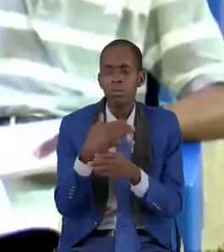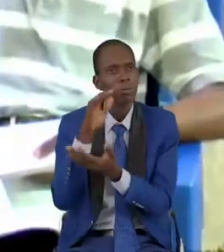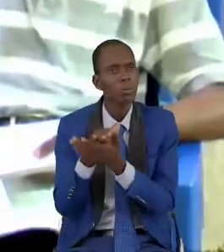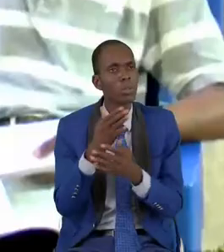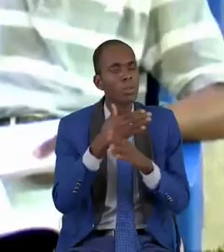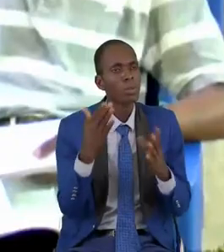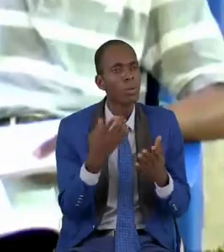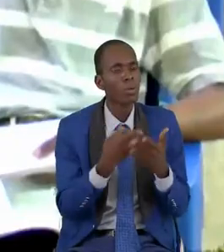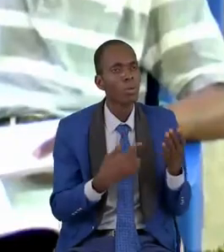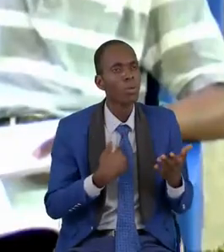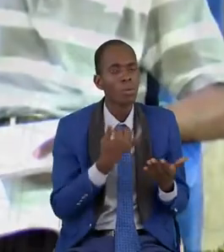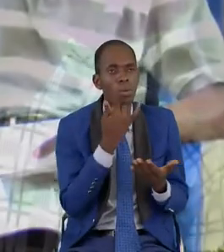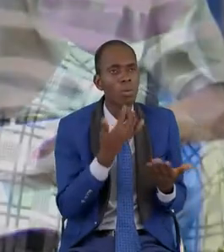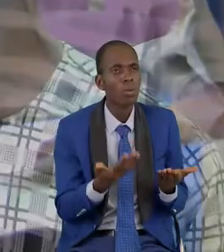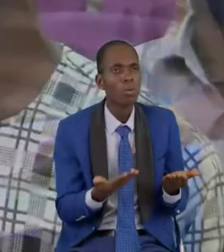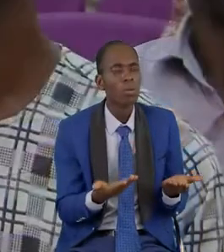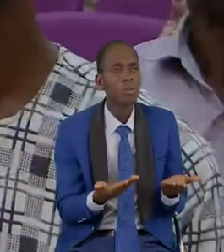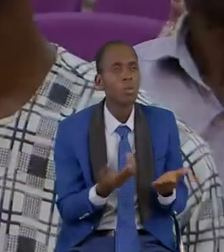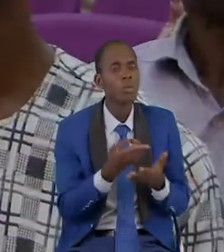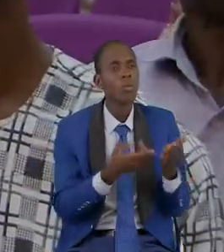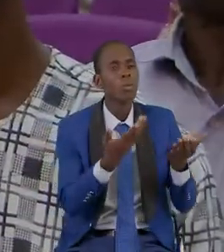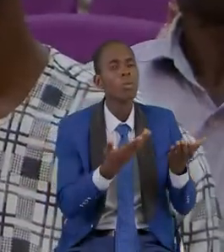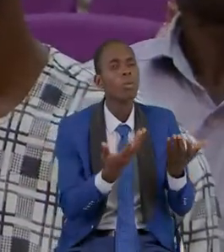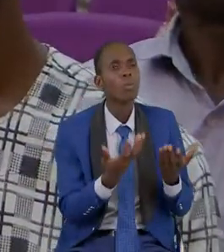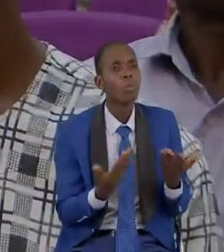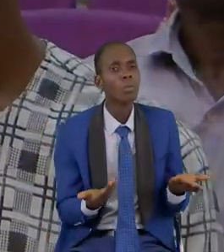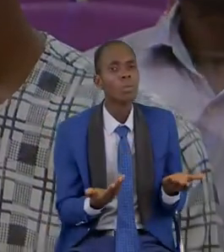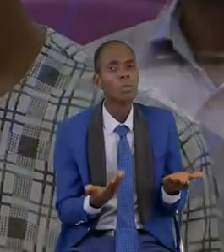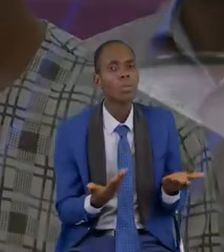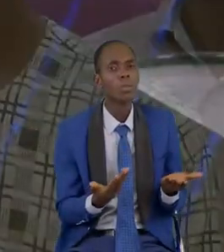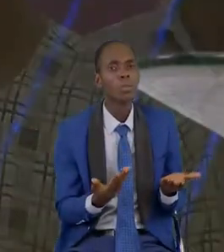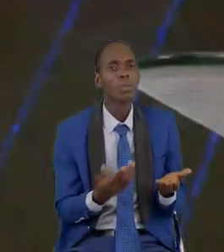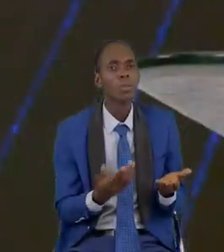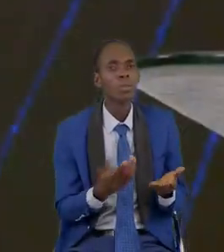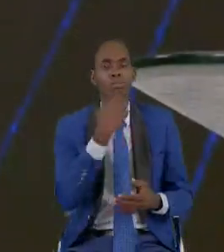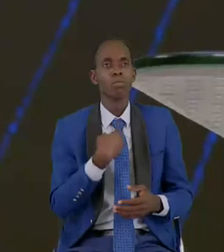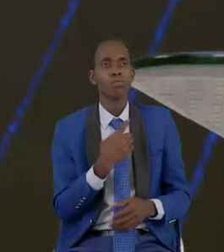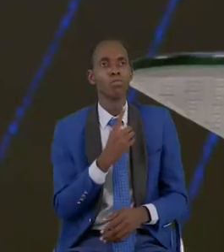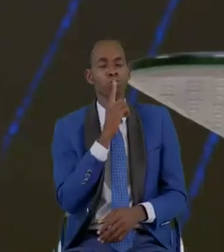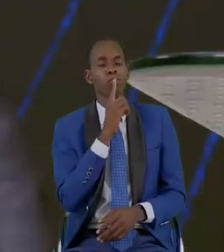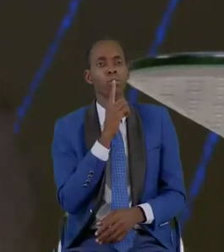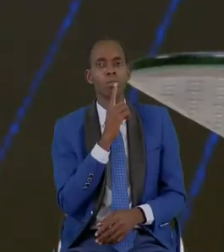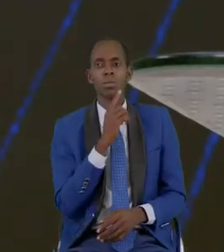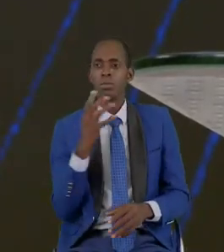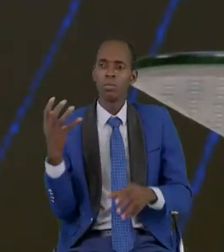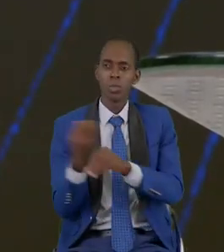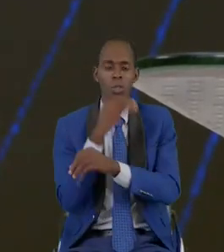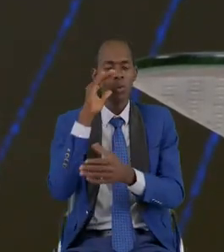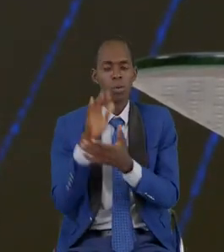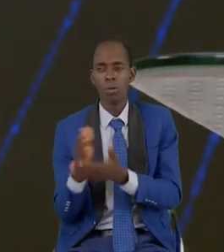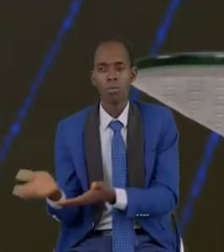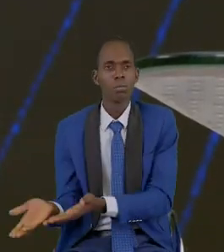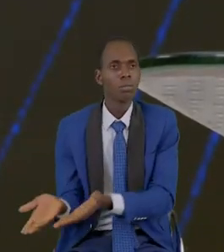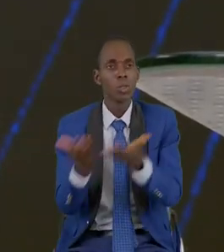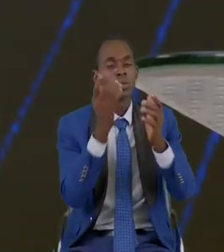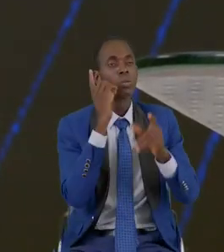done? What do you want? Shut up. Taking the woman away. Are you going to just stay like